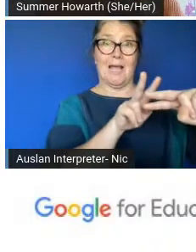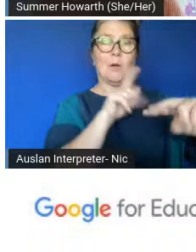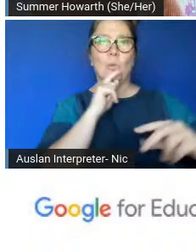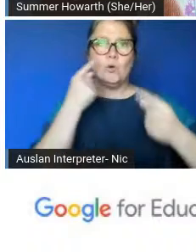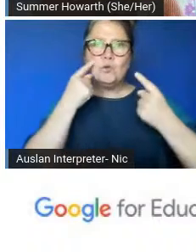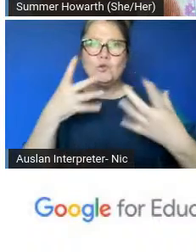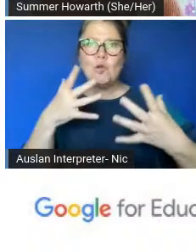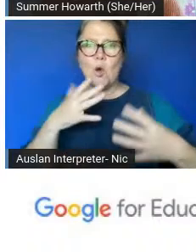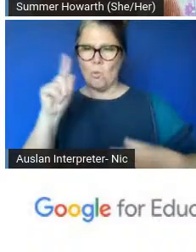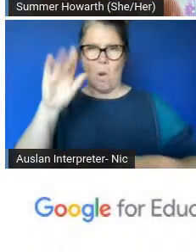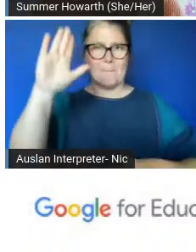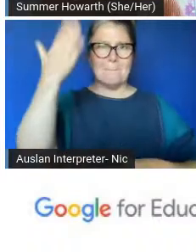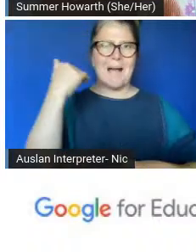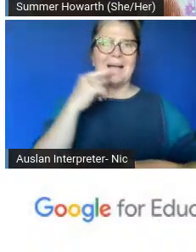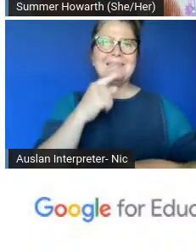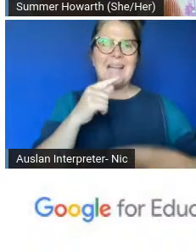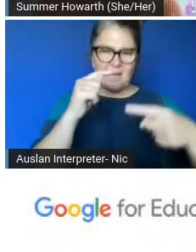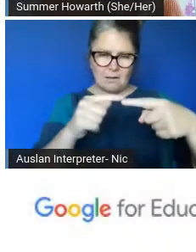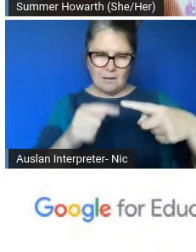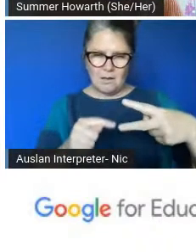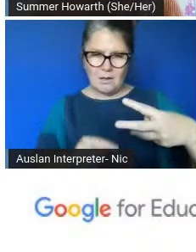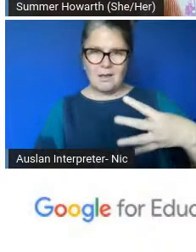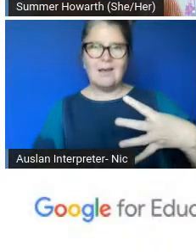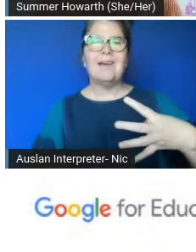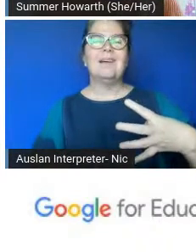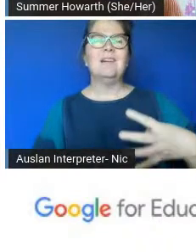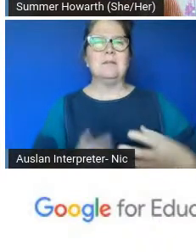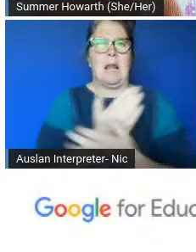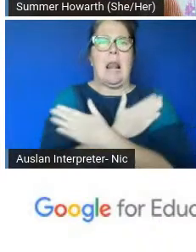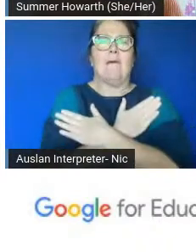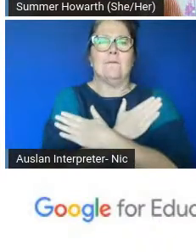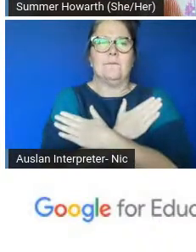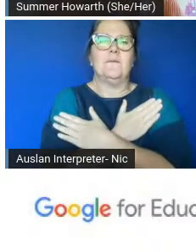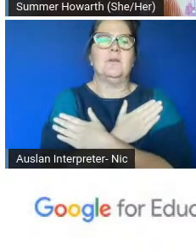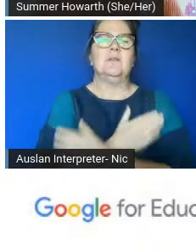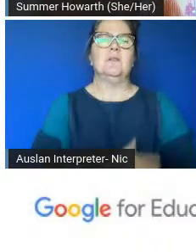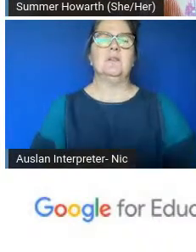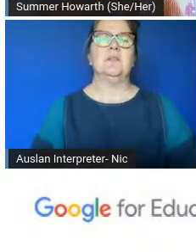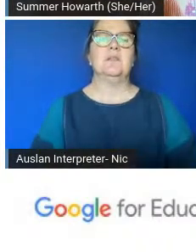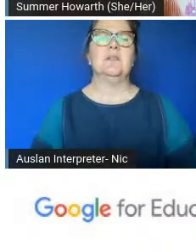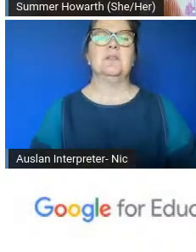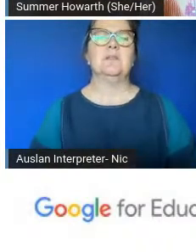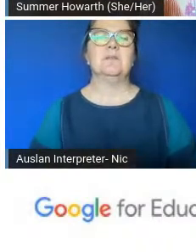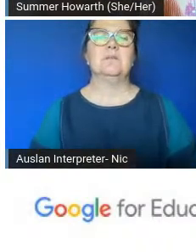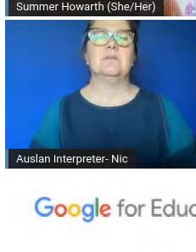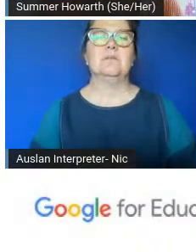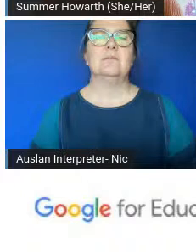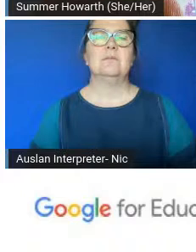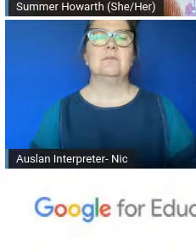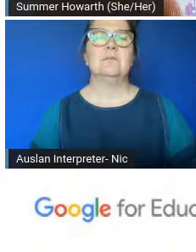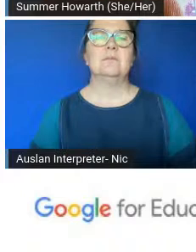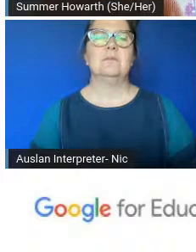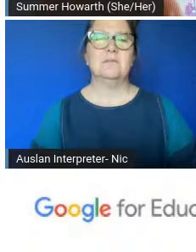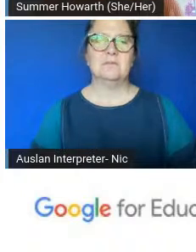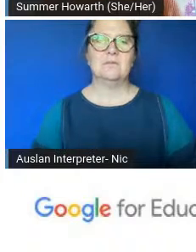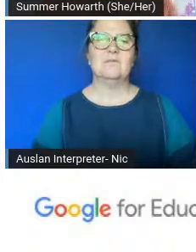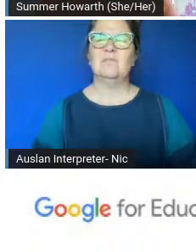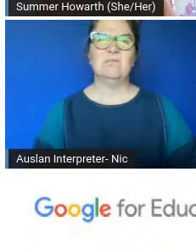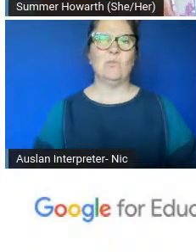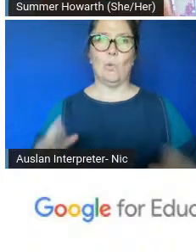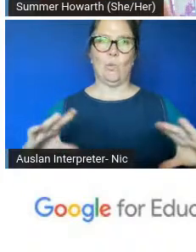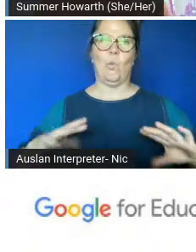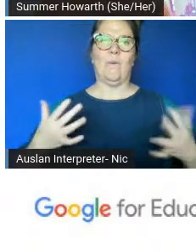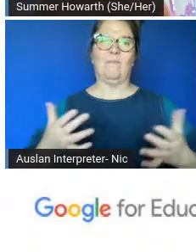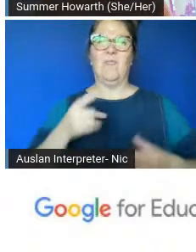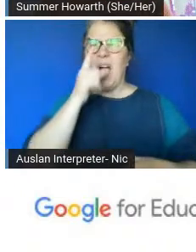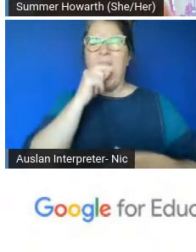bank. Yep. And so if I do hashtag love, it'll start to, oh, there we go. And it gives me the comment. And I can still